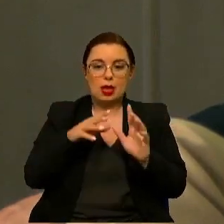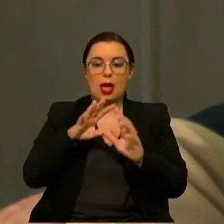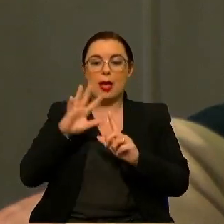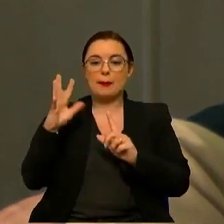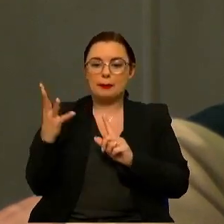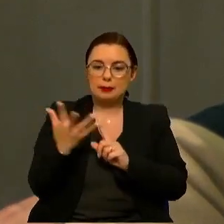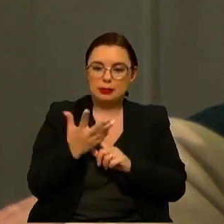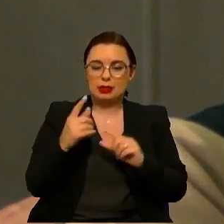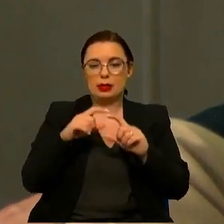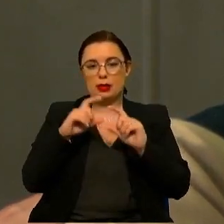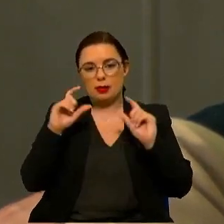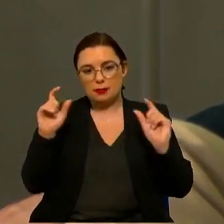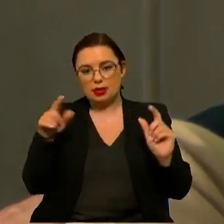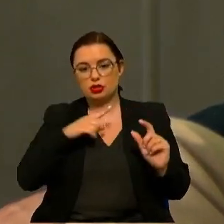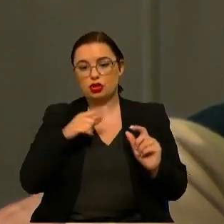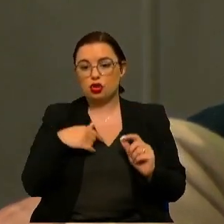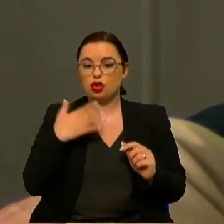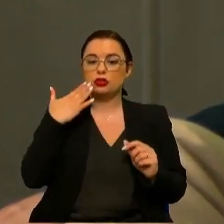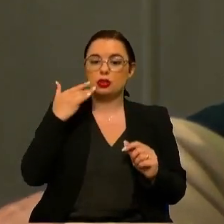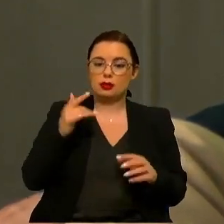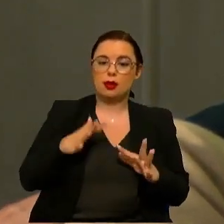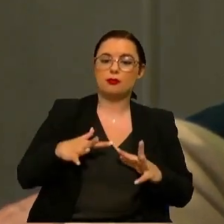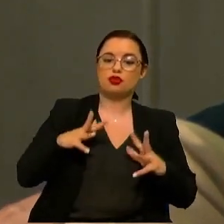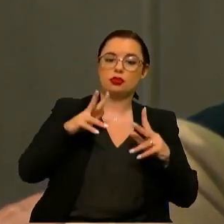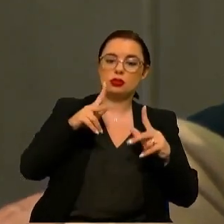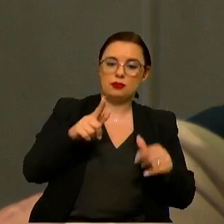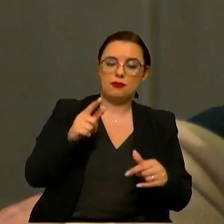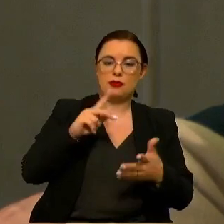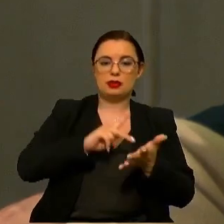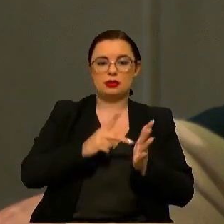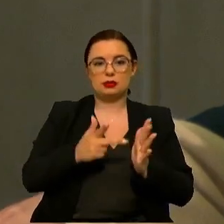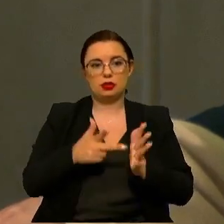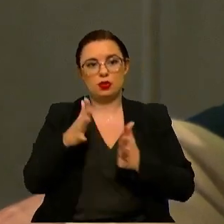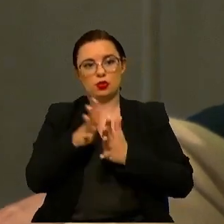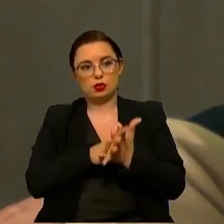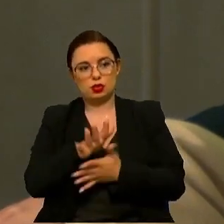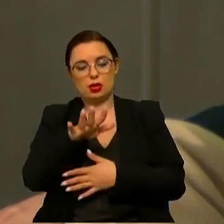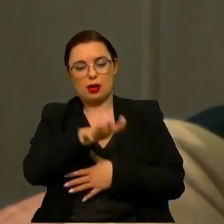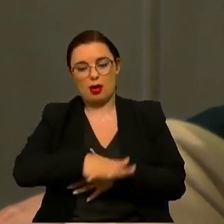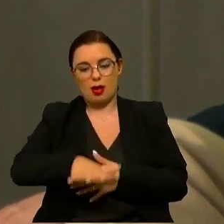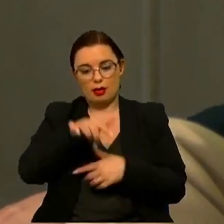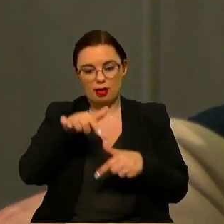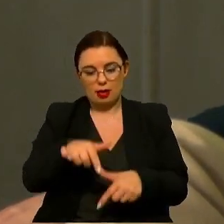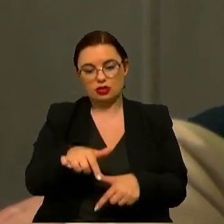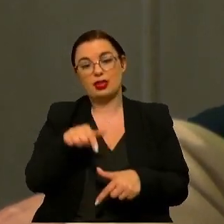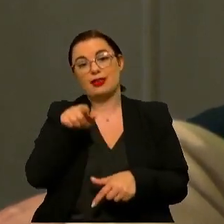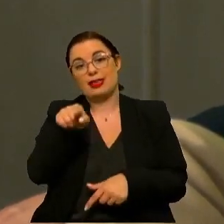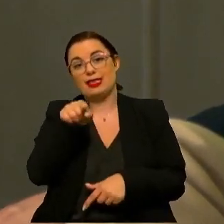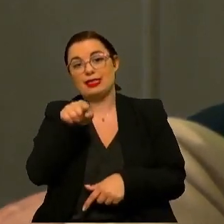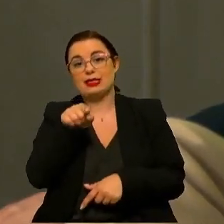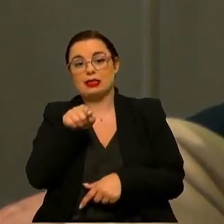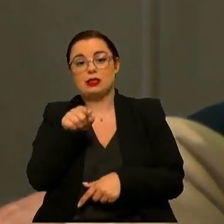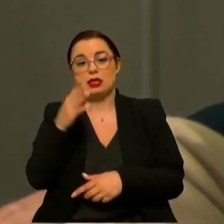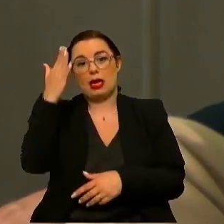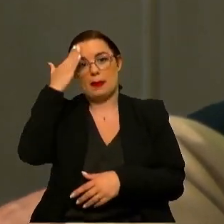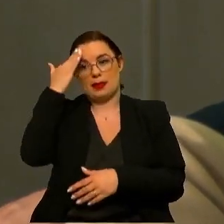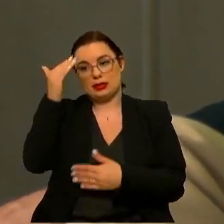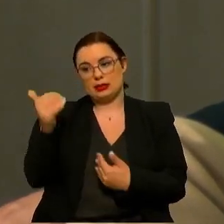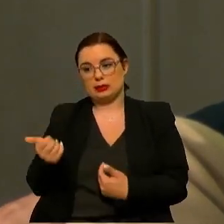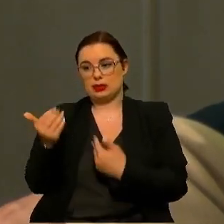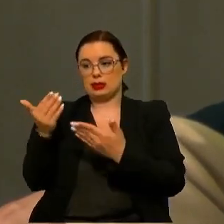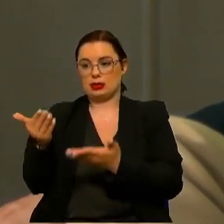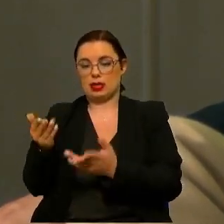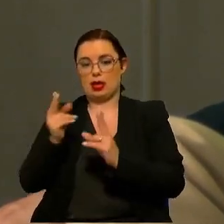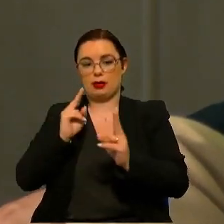in this area, and they are working in a business environment where the technology is being developed and implemented on the